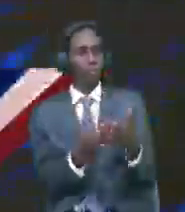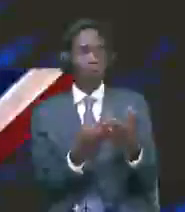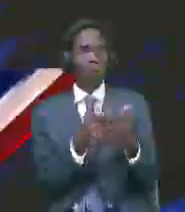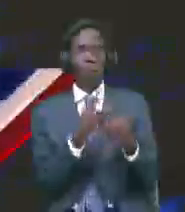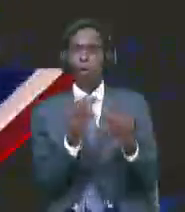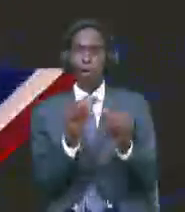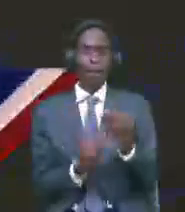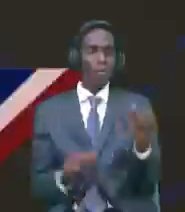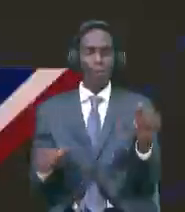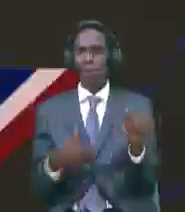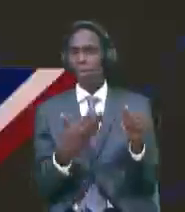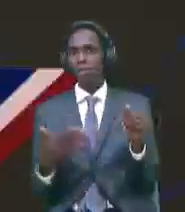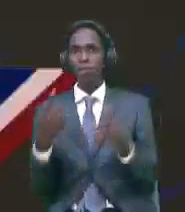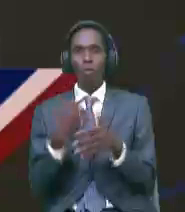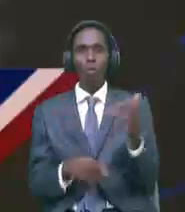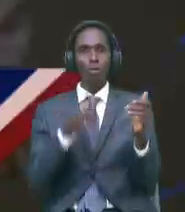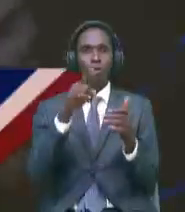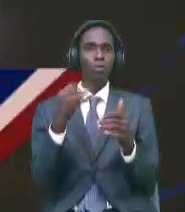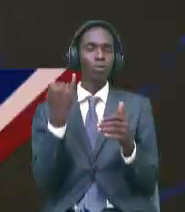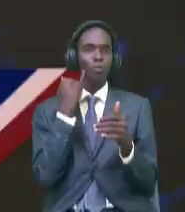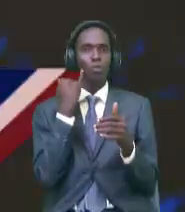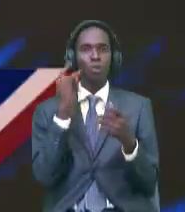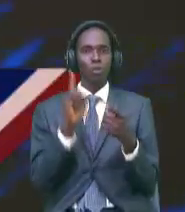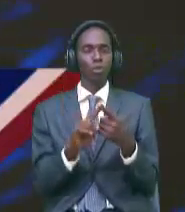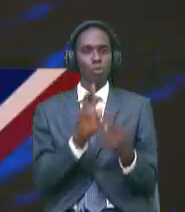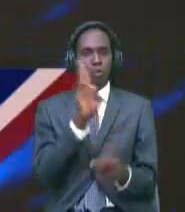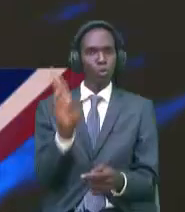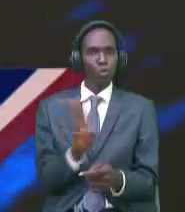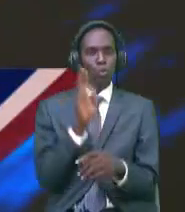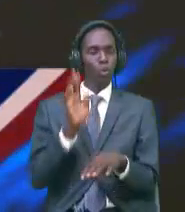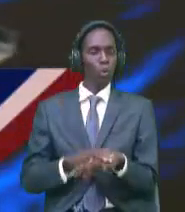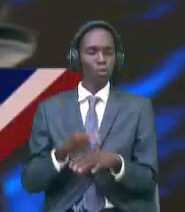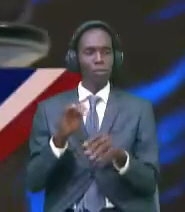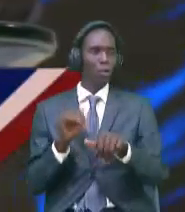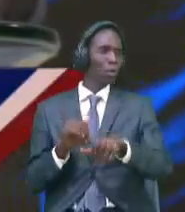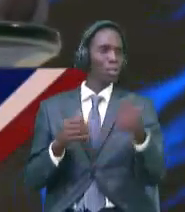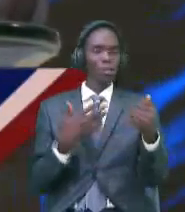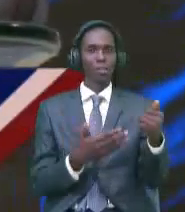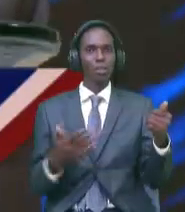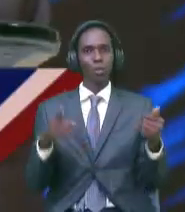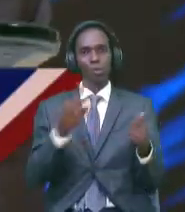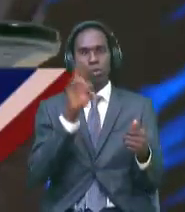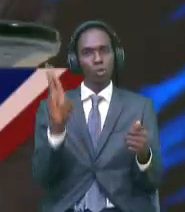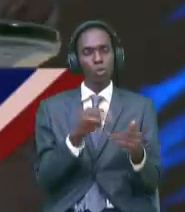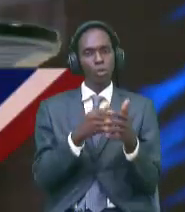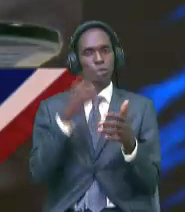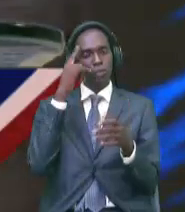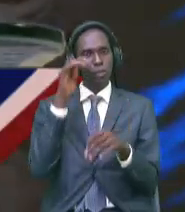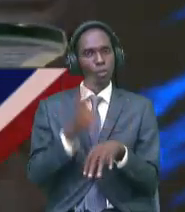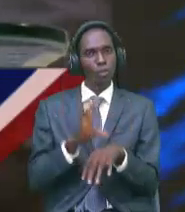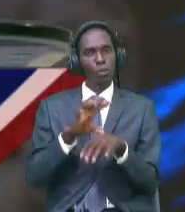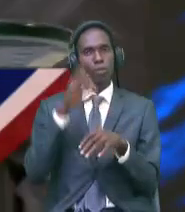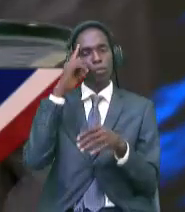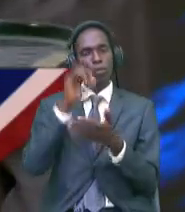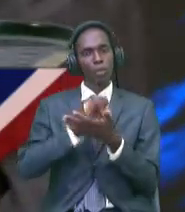you could have spent on other things, you spend for the saints, you spend for the church, and you spend for